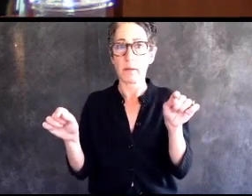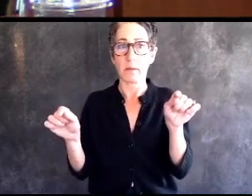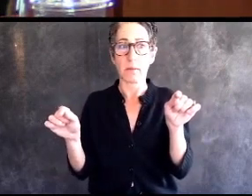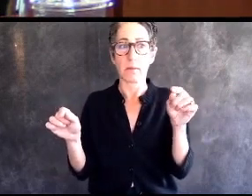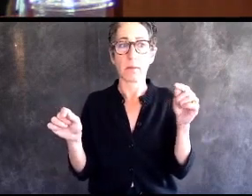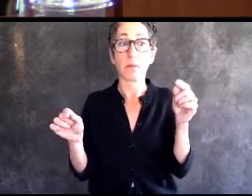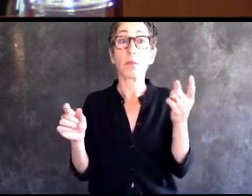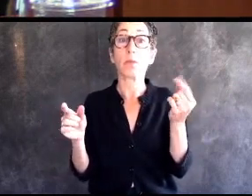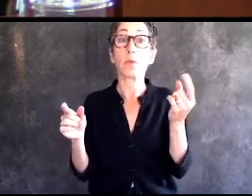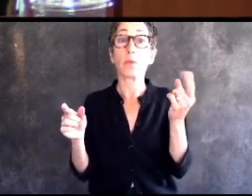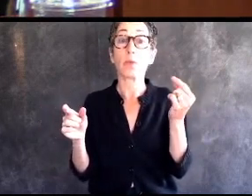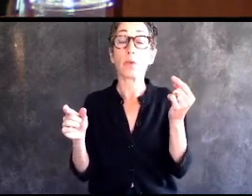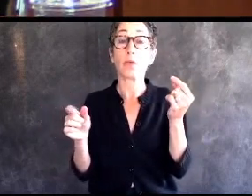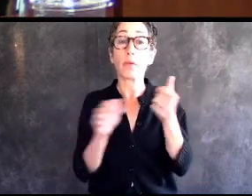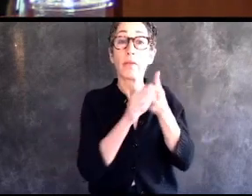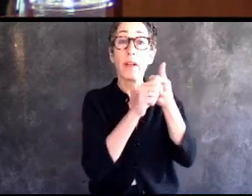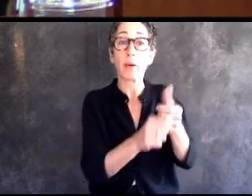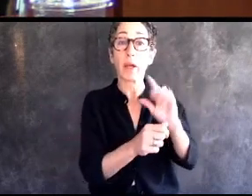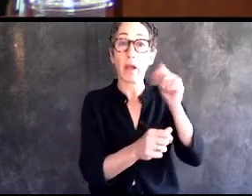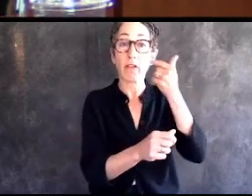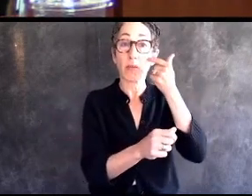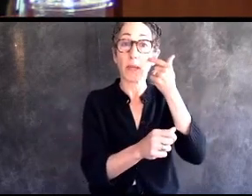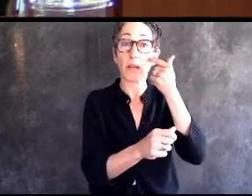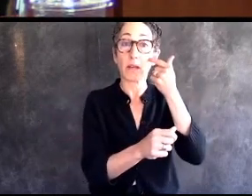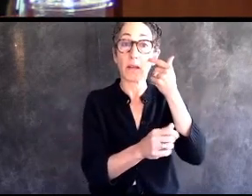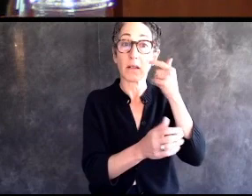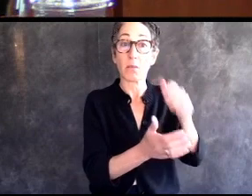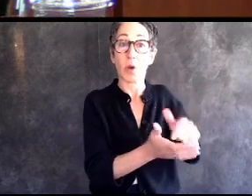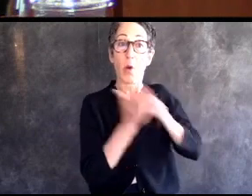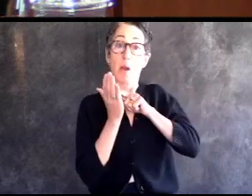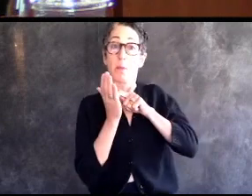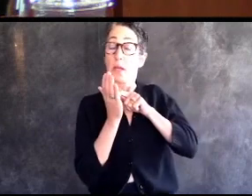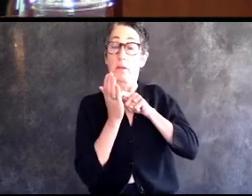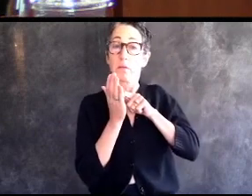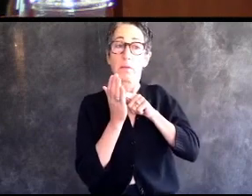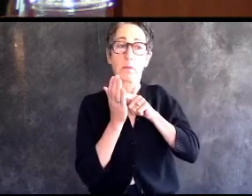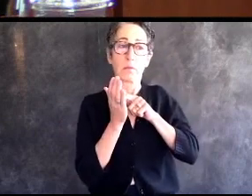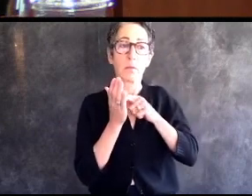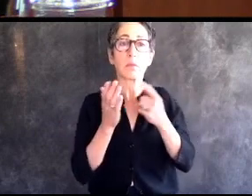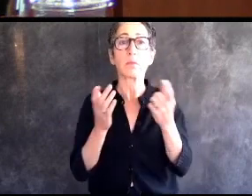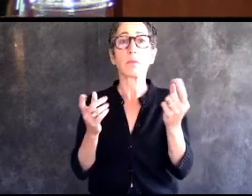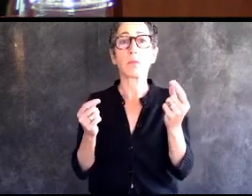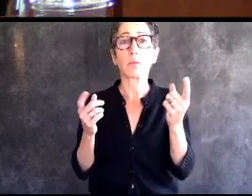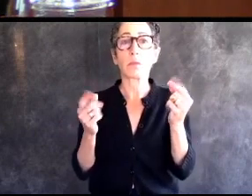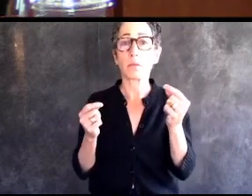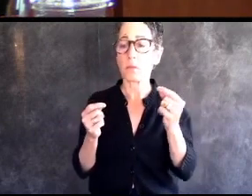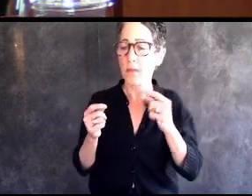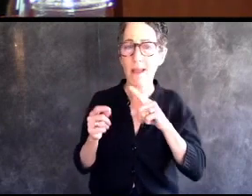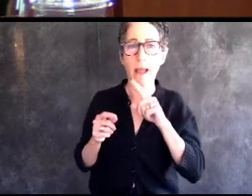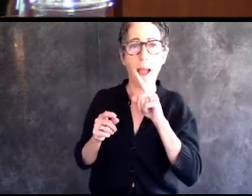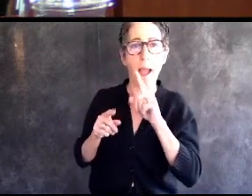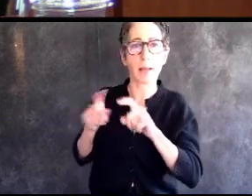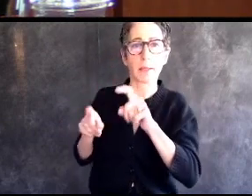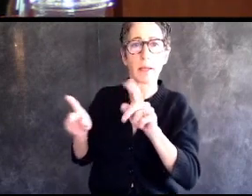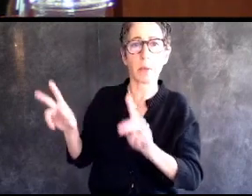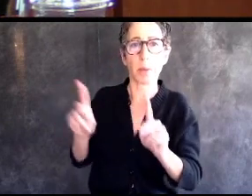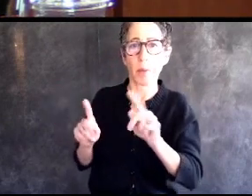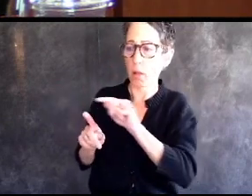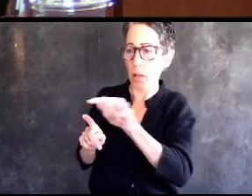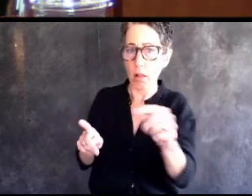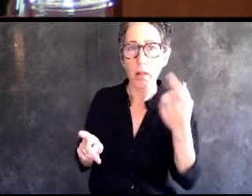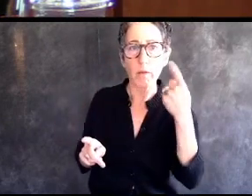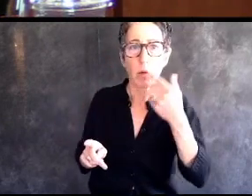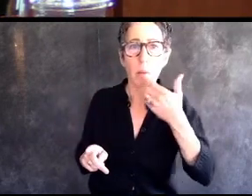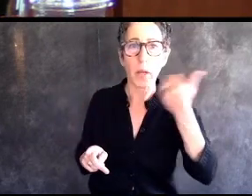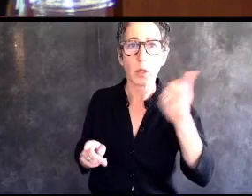mandate in like dialing a dial, but rather by asking the civil society, are there better solutions that pushes the